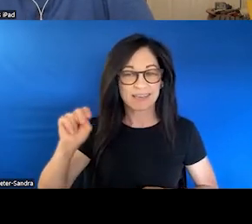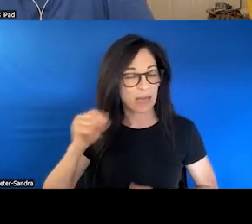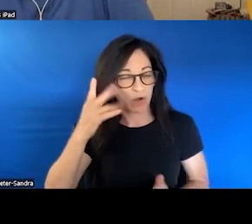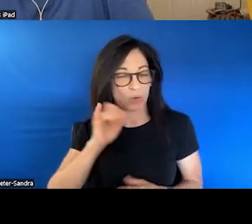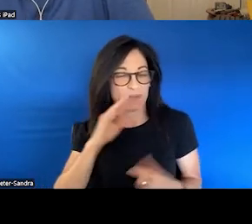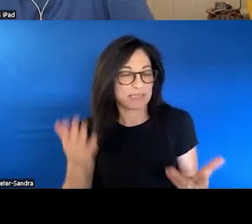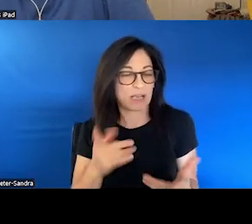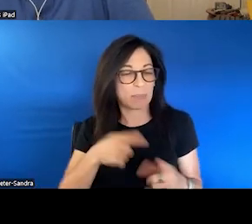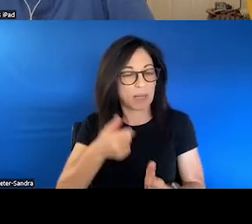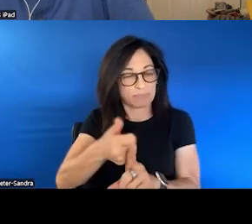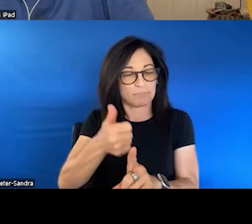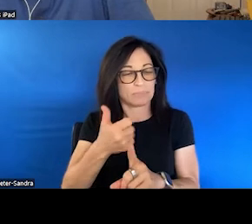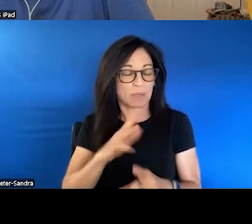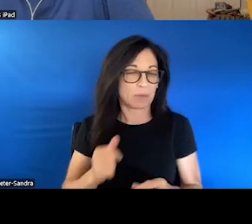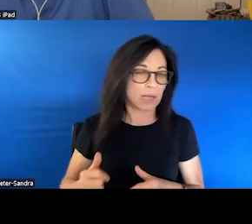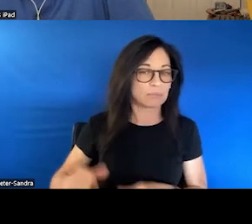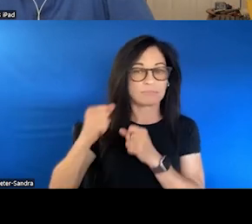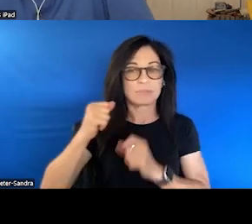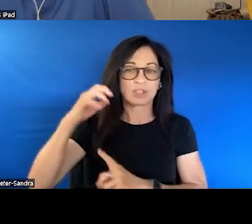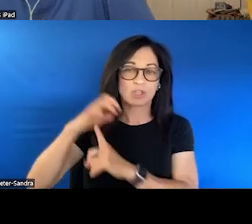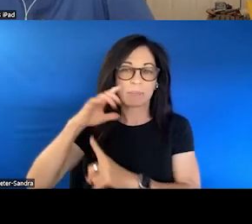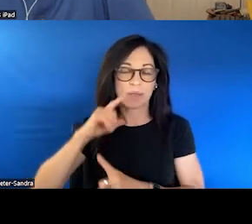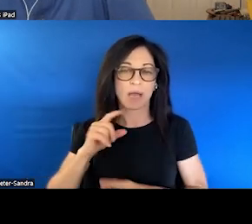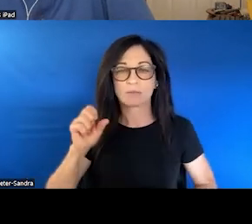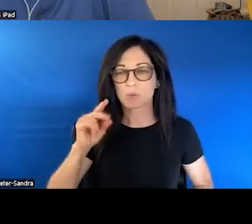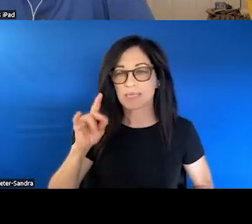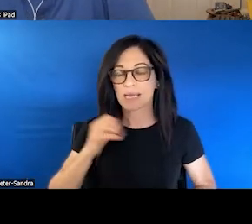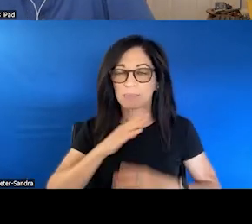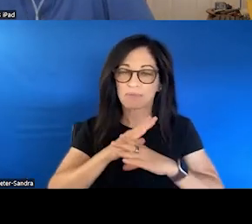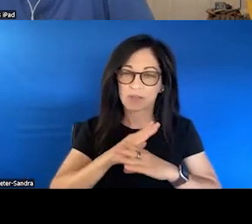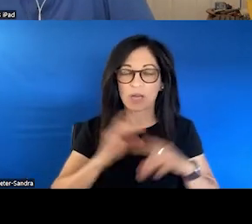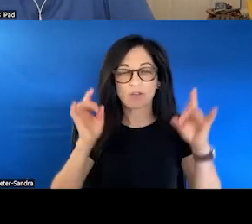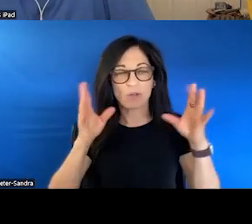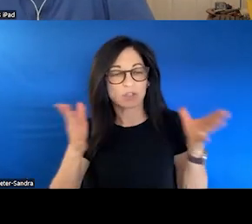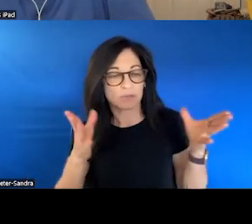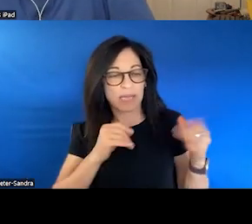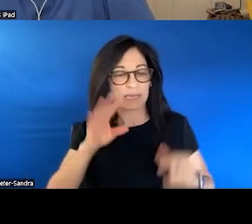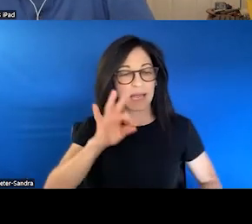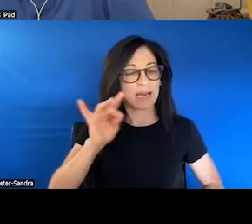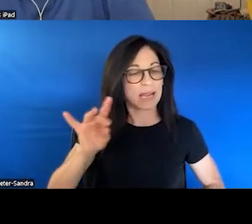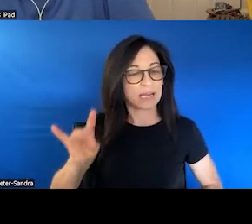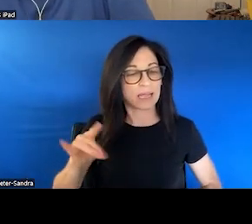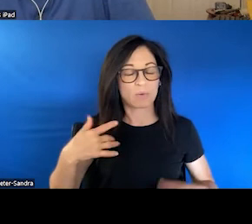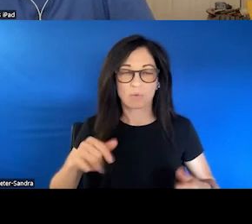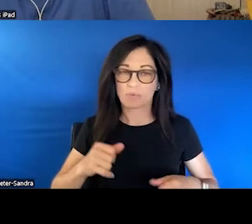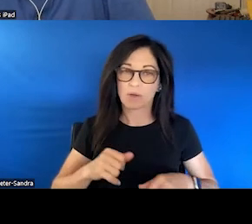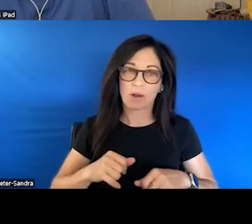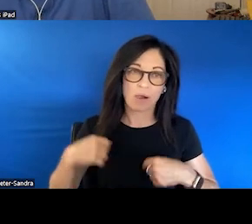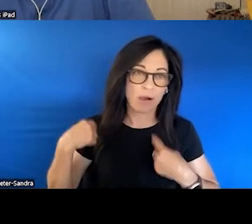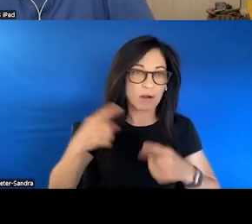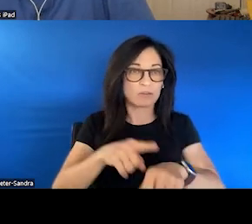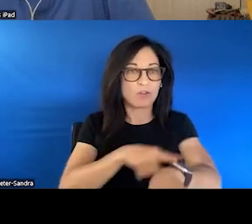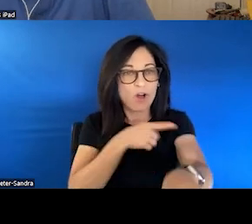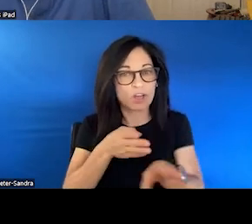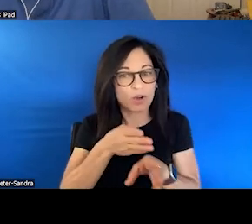been a champion of suicide prevention, crisis services, and then 988. He has a long career of